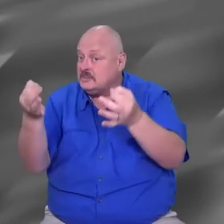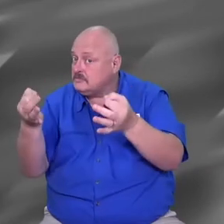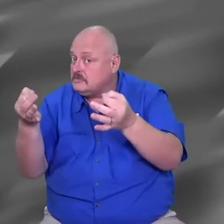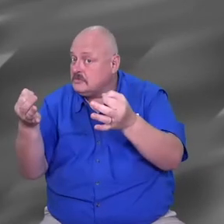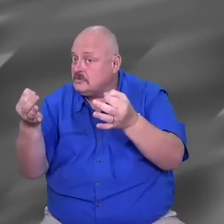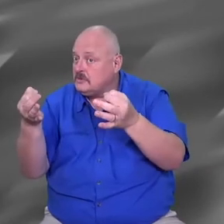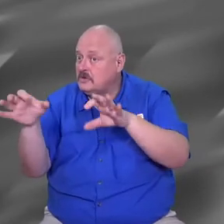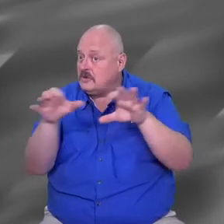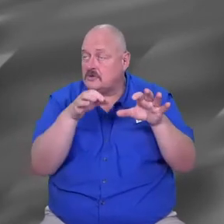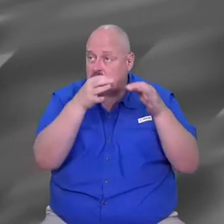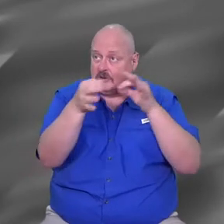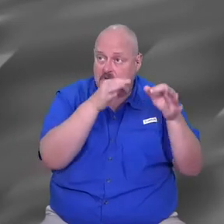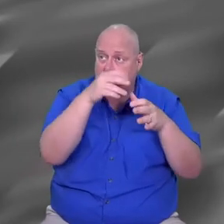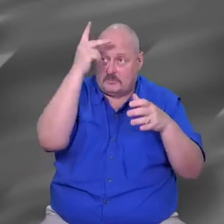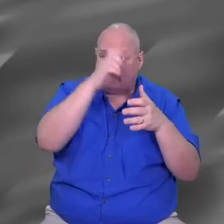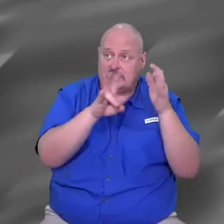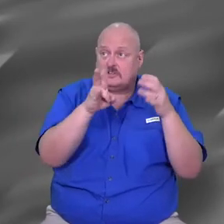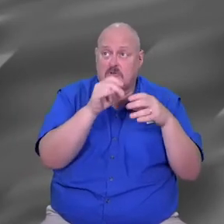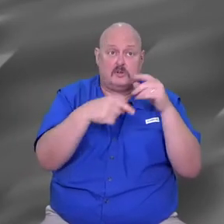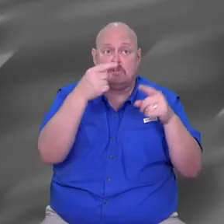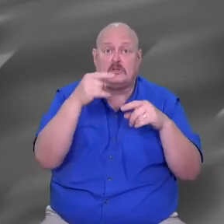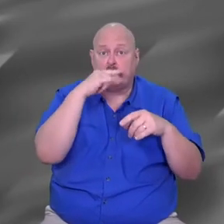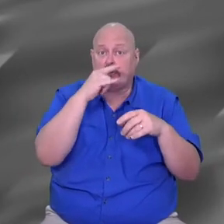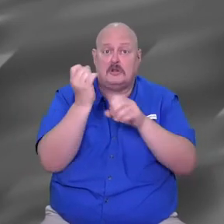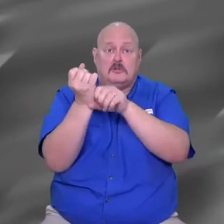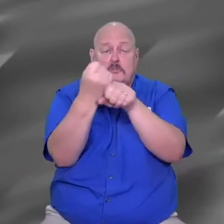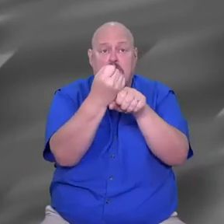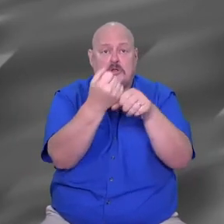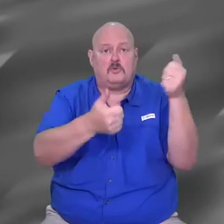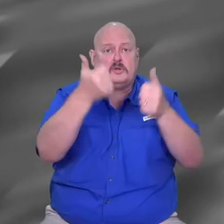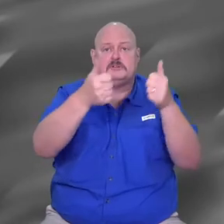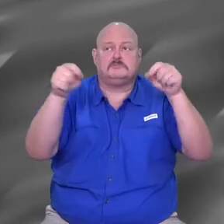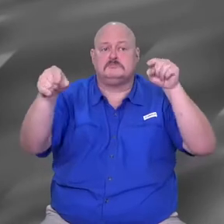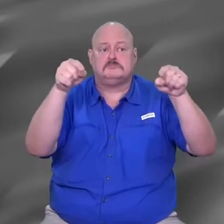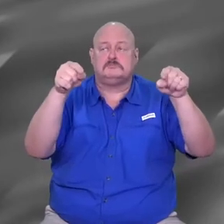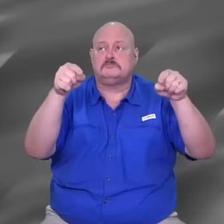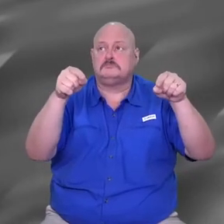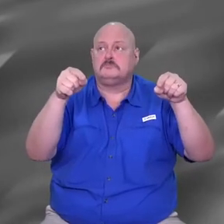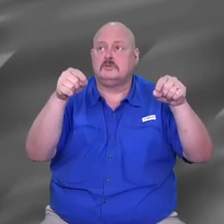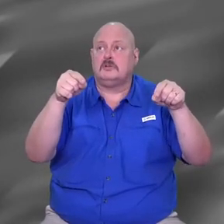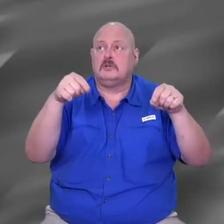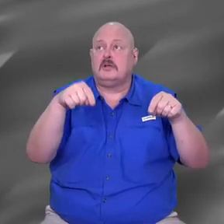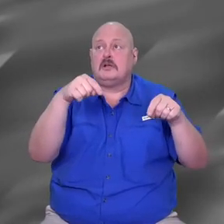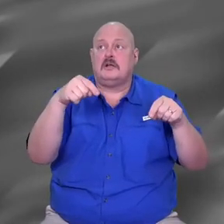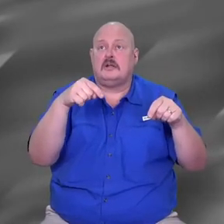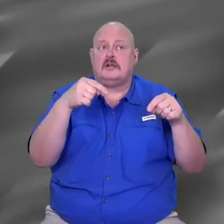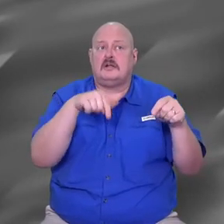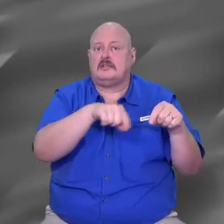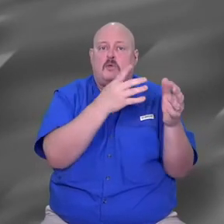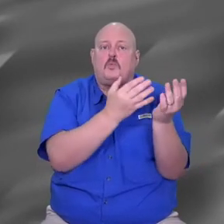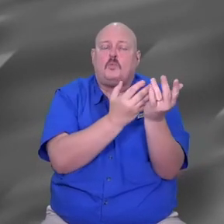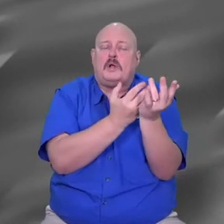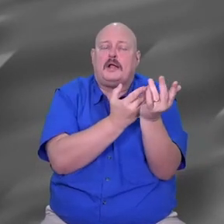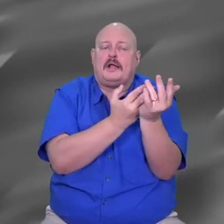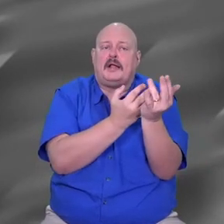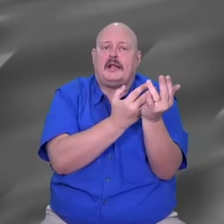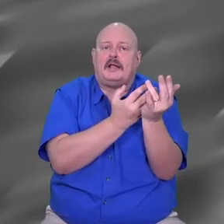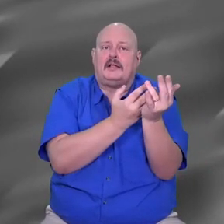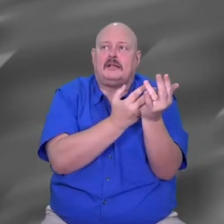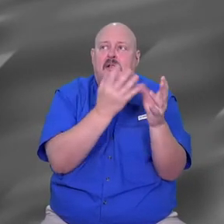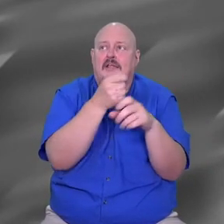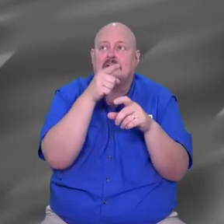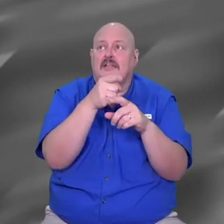Do as described in Proverbs 7 or go to your kid's ball game, which one you want to do. In other words, they lie in wait. They get